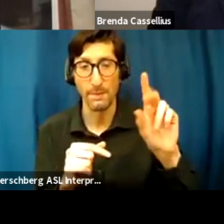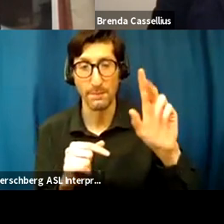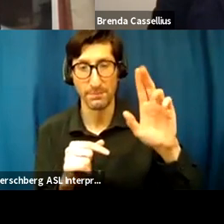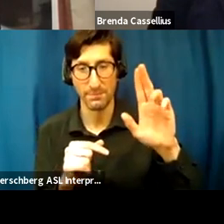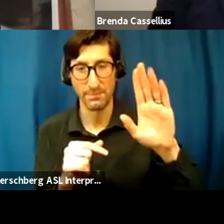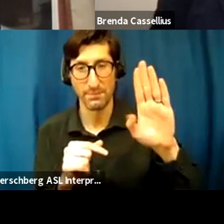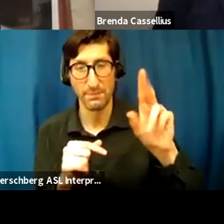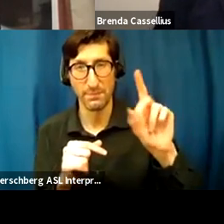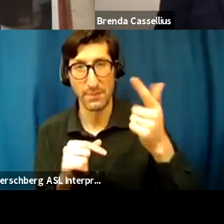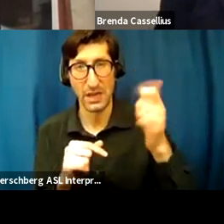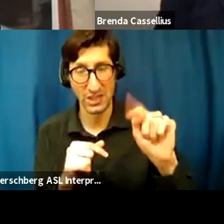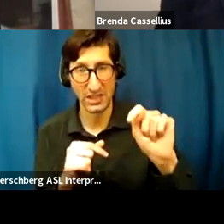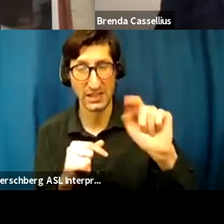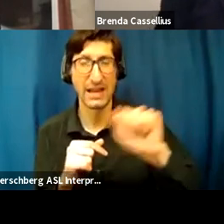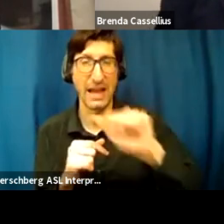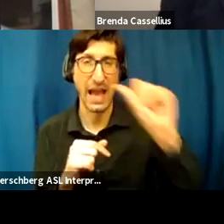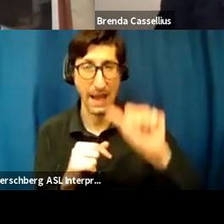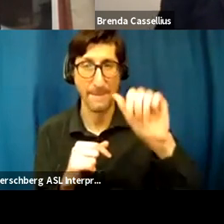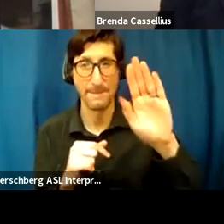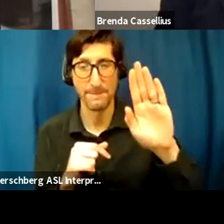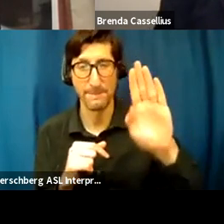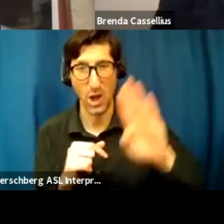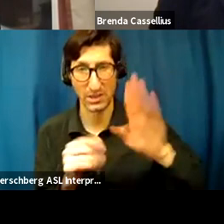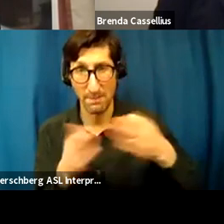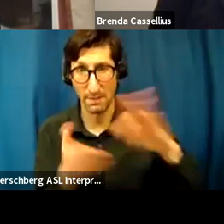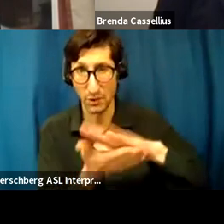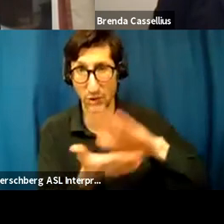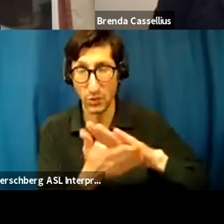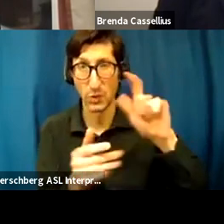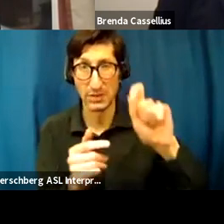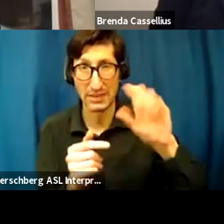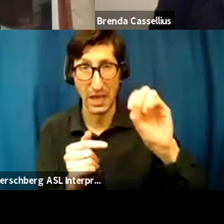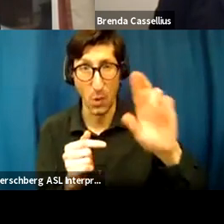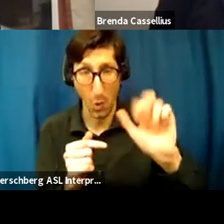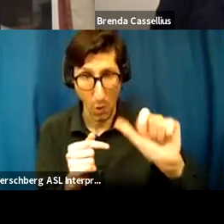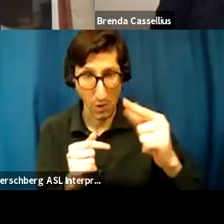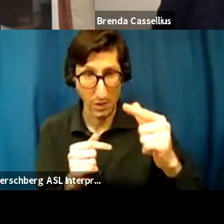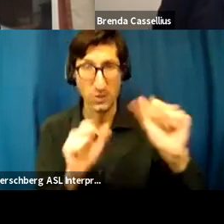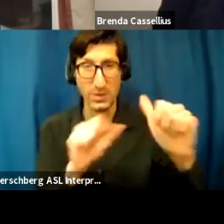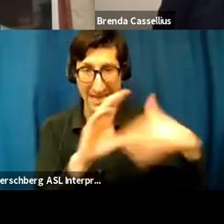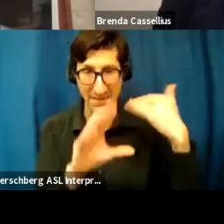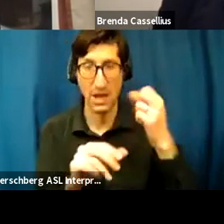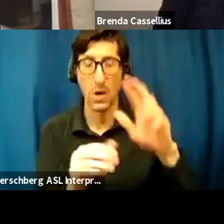budget@bostonpublicschools.org. And of course, you can email the committee by visiting the committee's webpage,